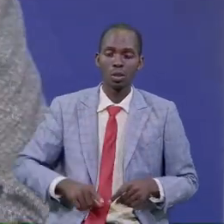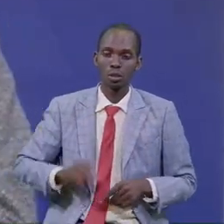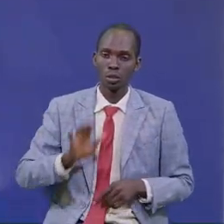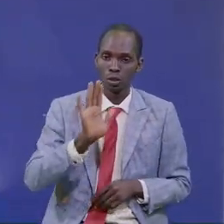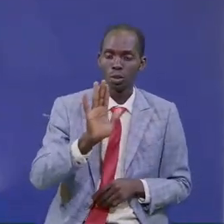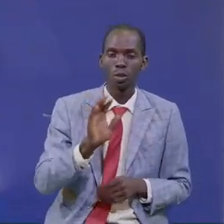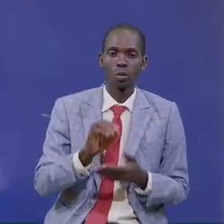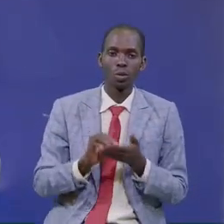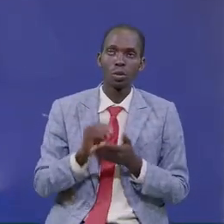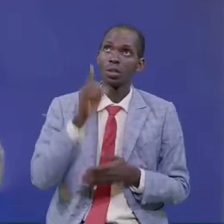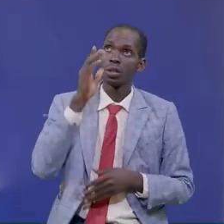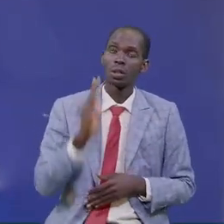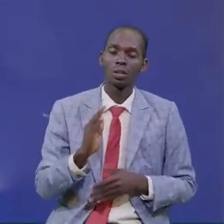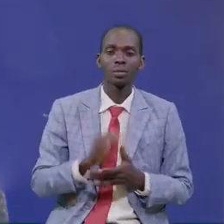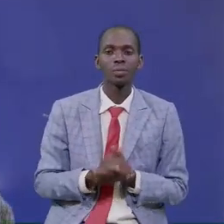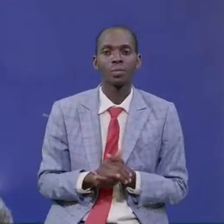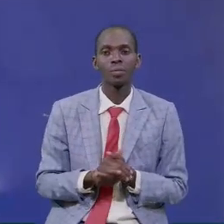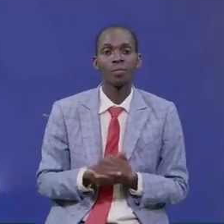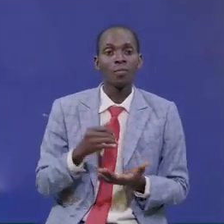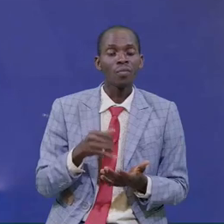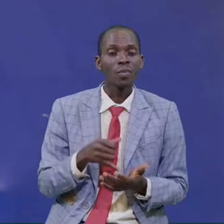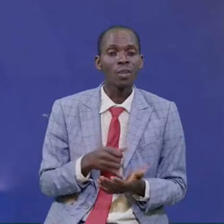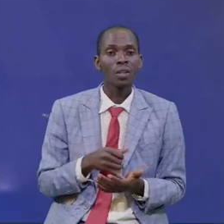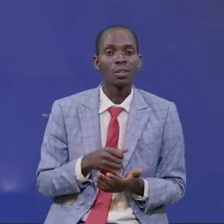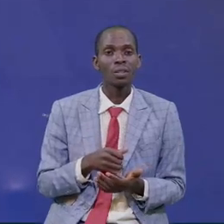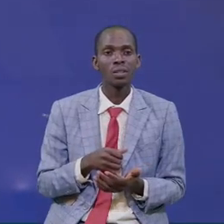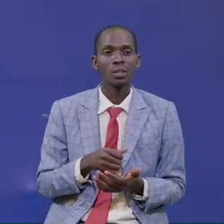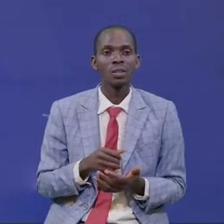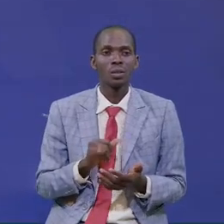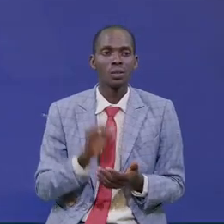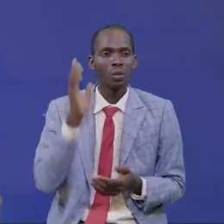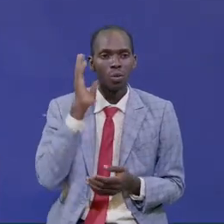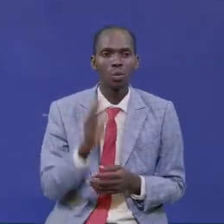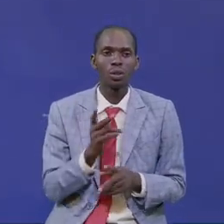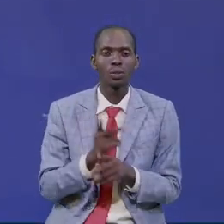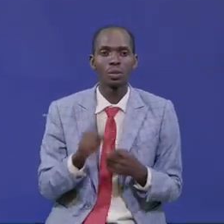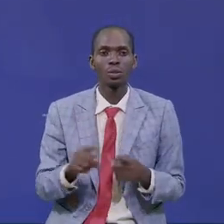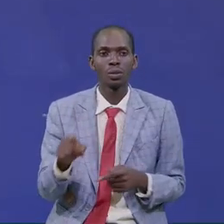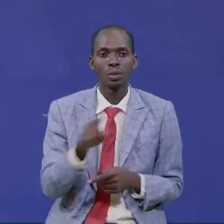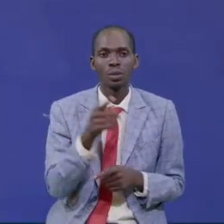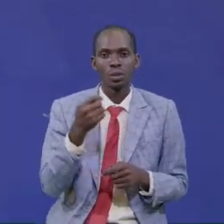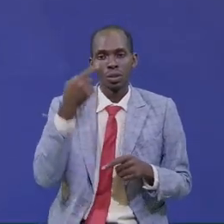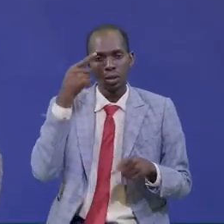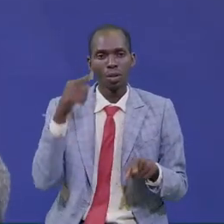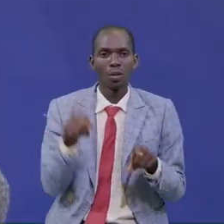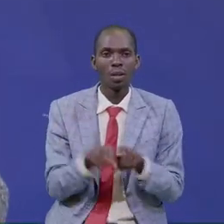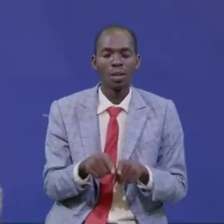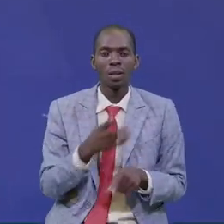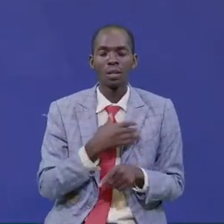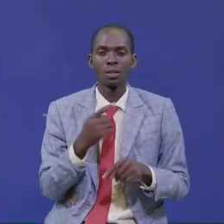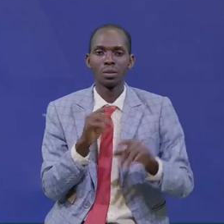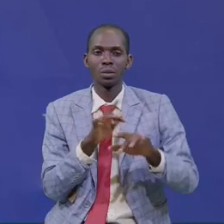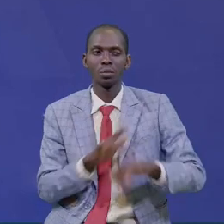Dieu, mais l'Éternel votre Dieu. Shall keep unto thee the covenant and the mercy which